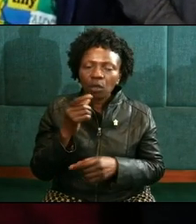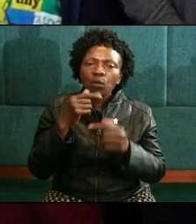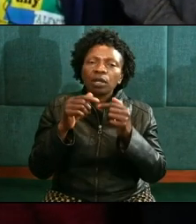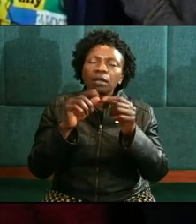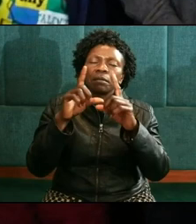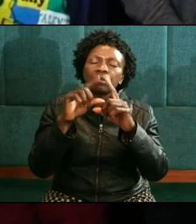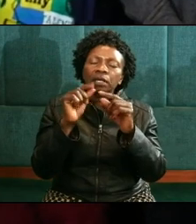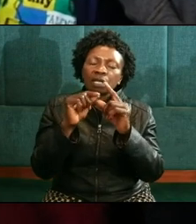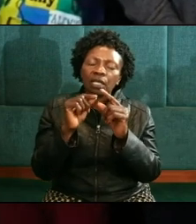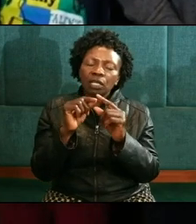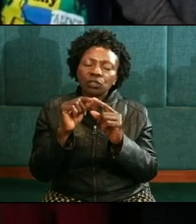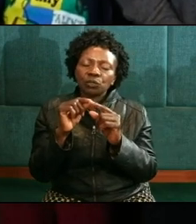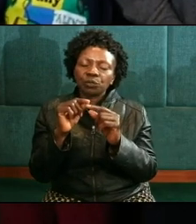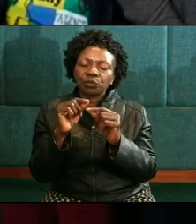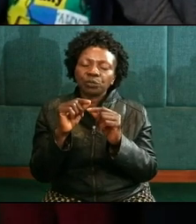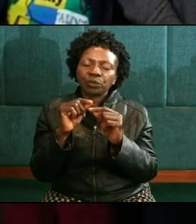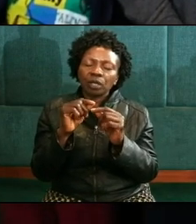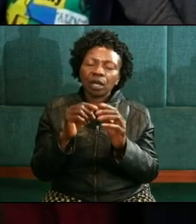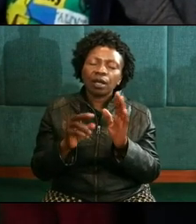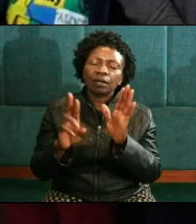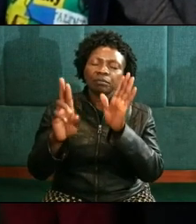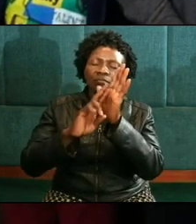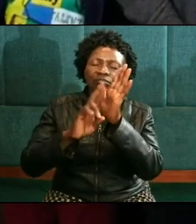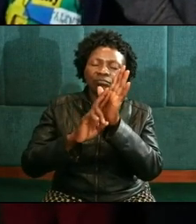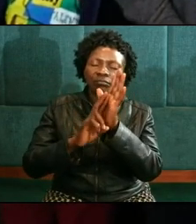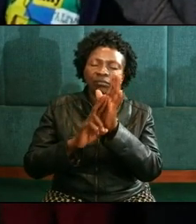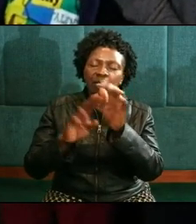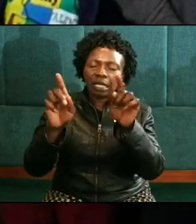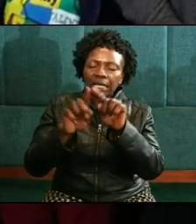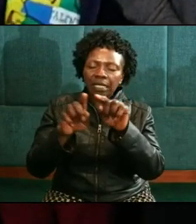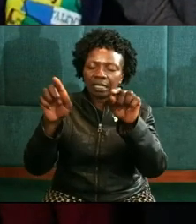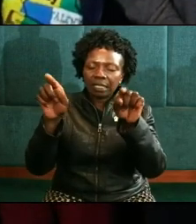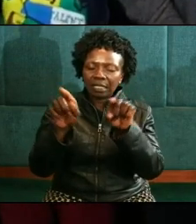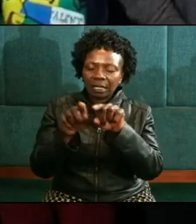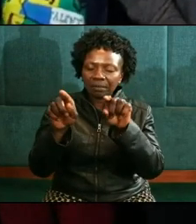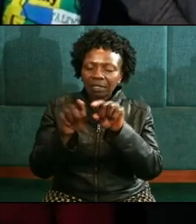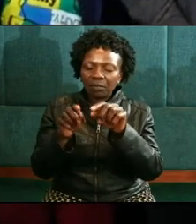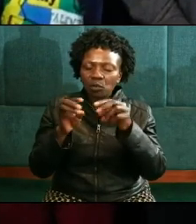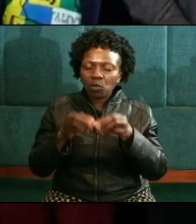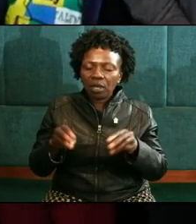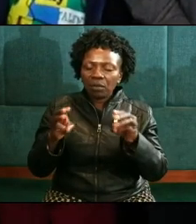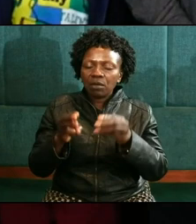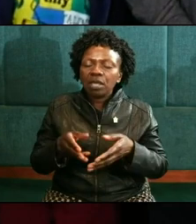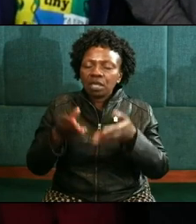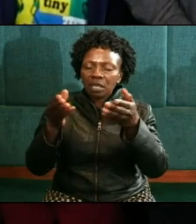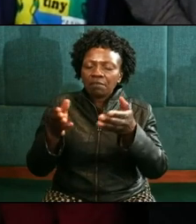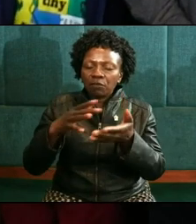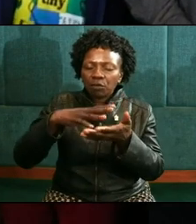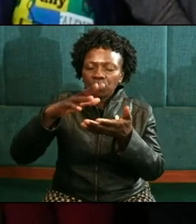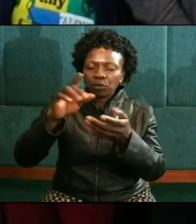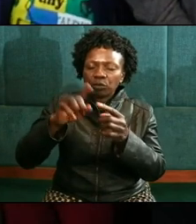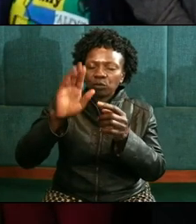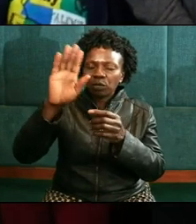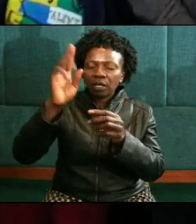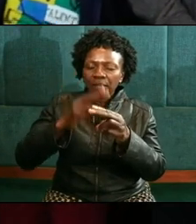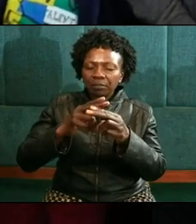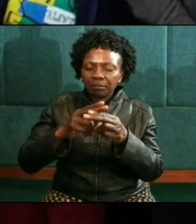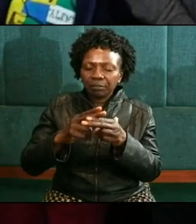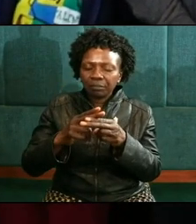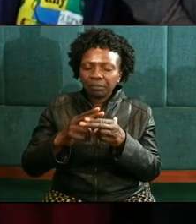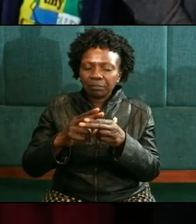When messages are presented in such a manner, we give glory to your name.